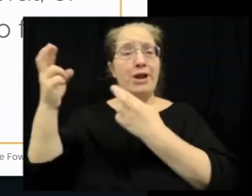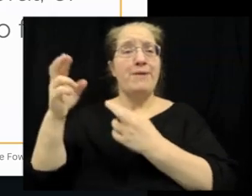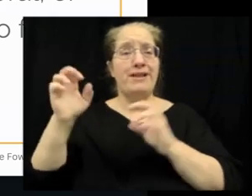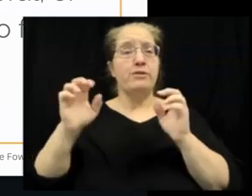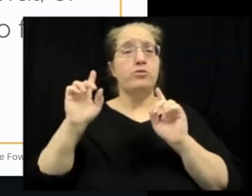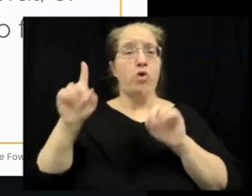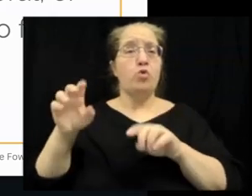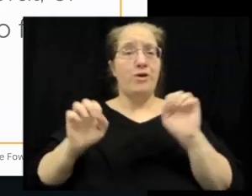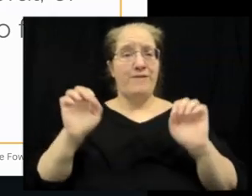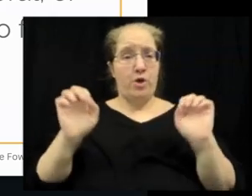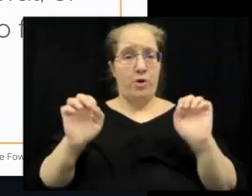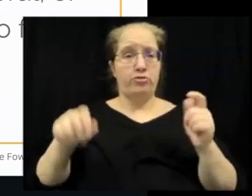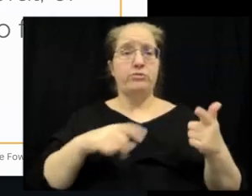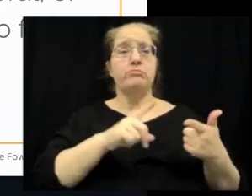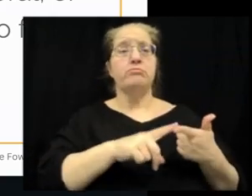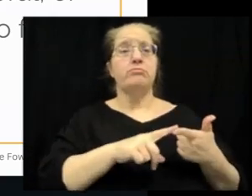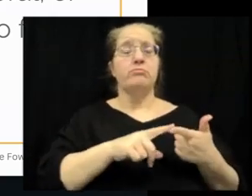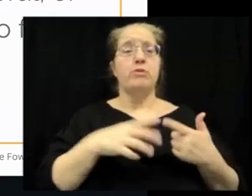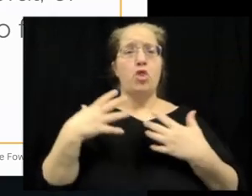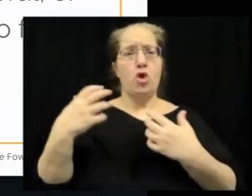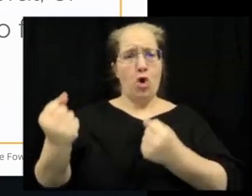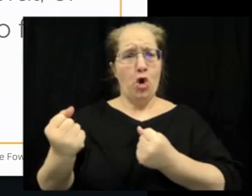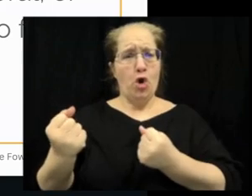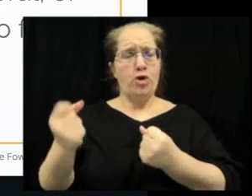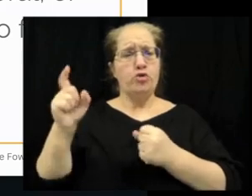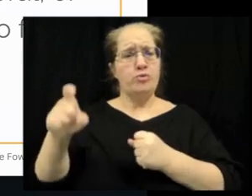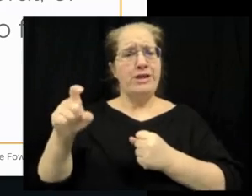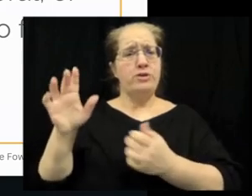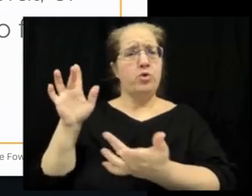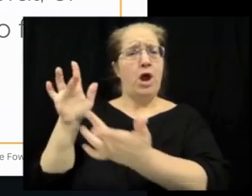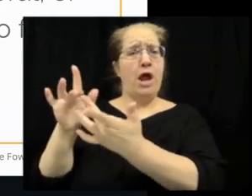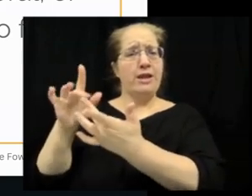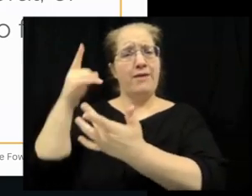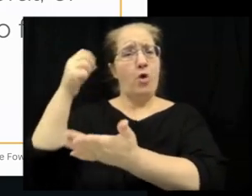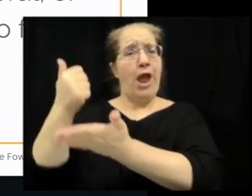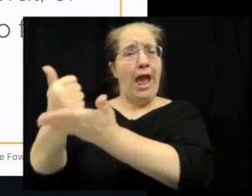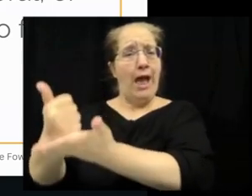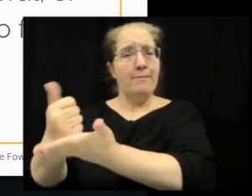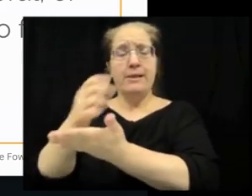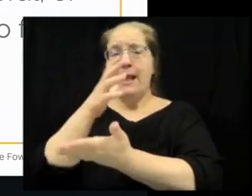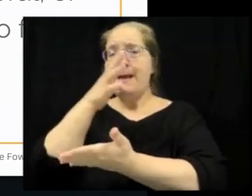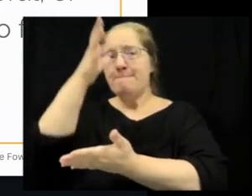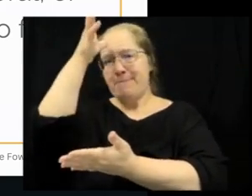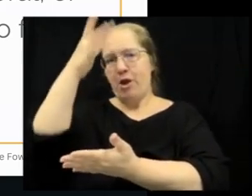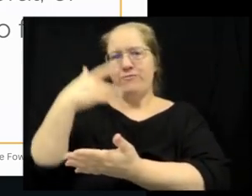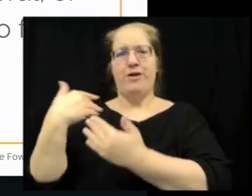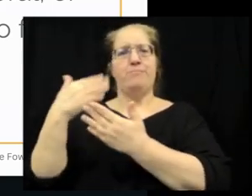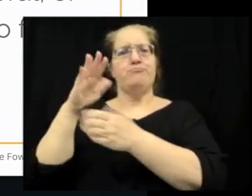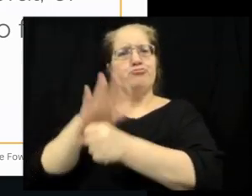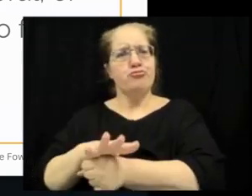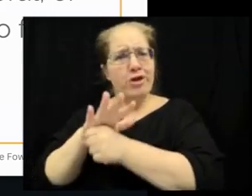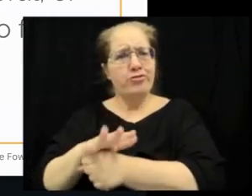Mm-hmm. Another, the courage it takes to reach out for help, because sometimes parents put so much pressure on